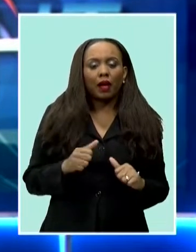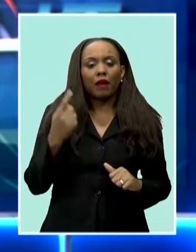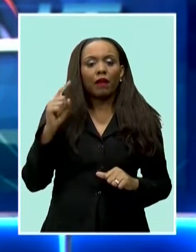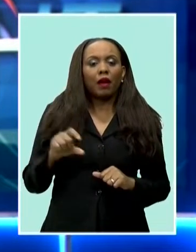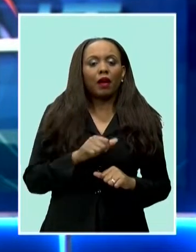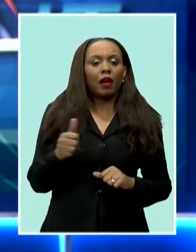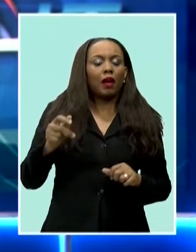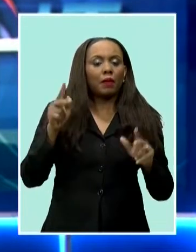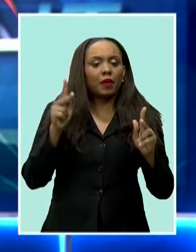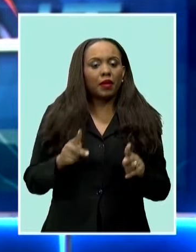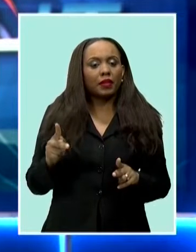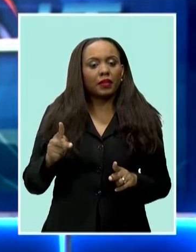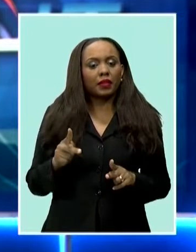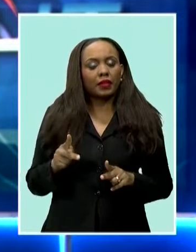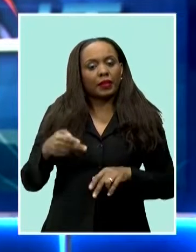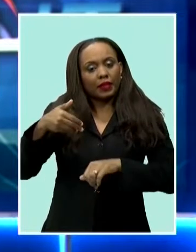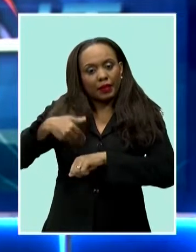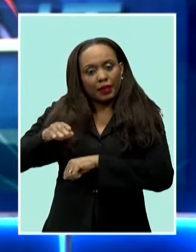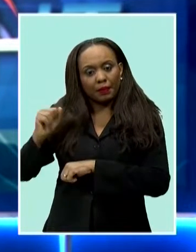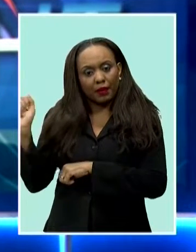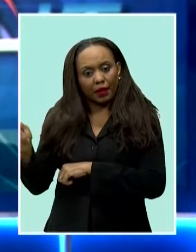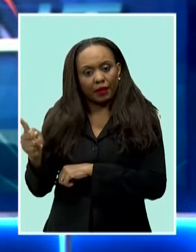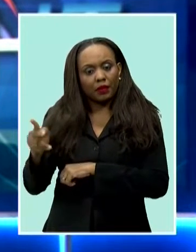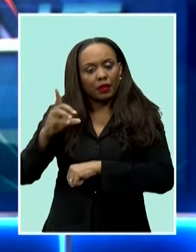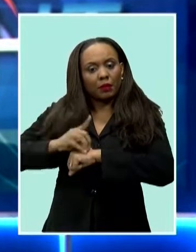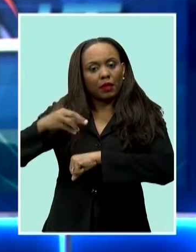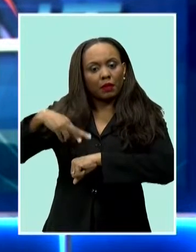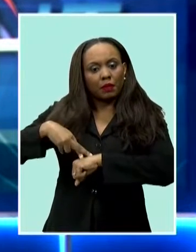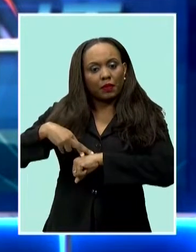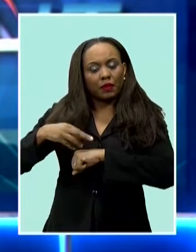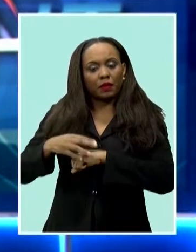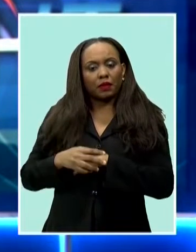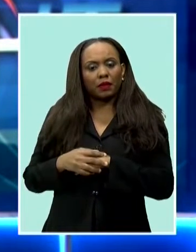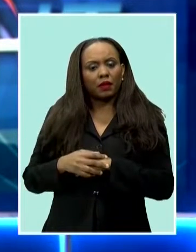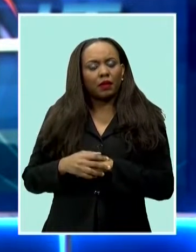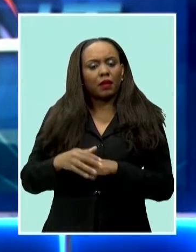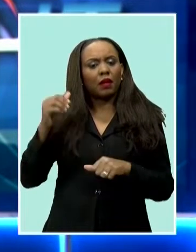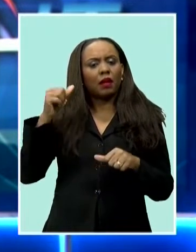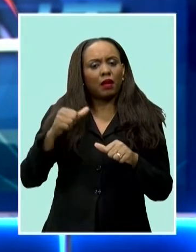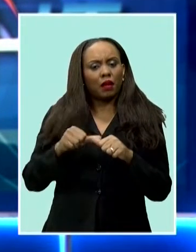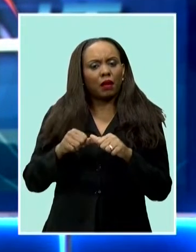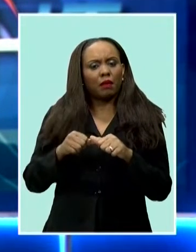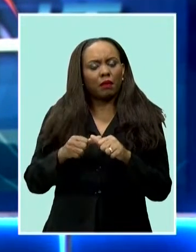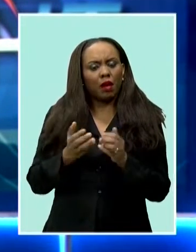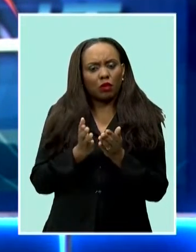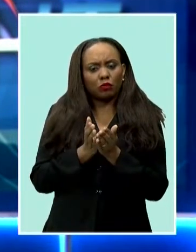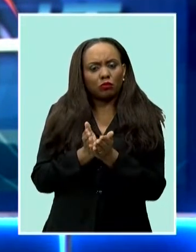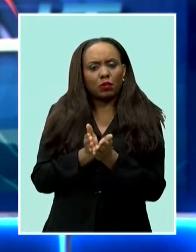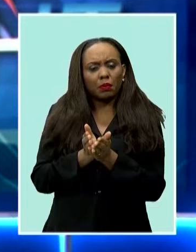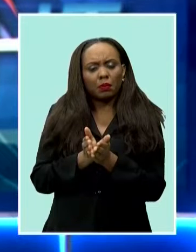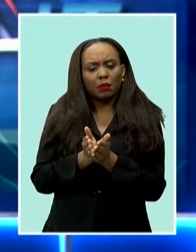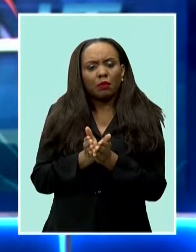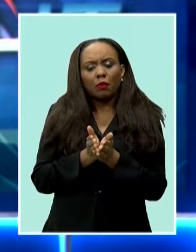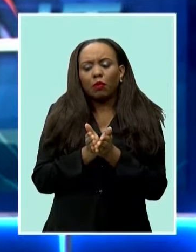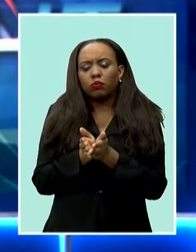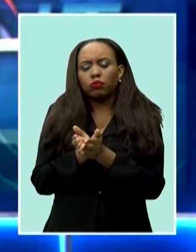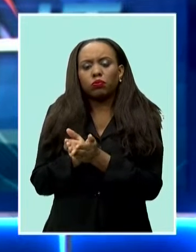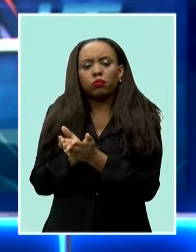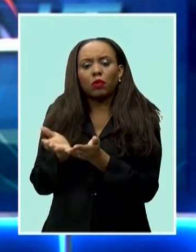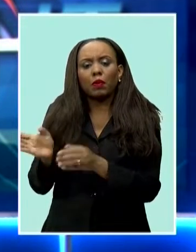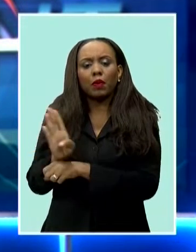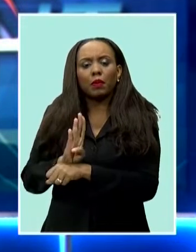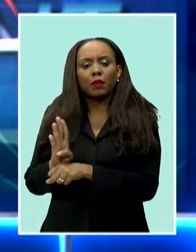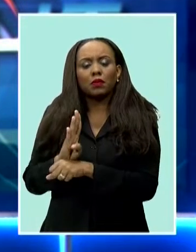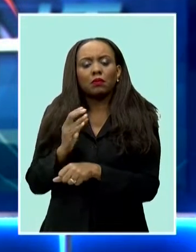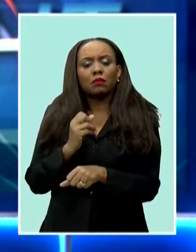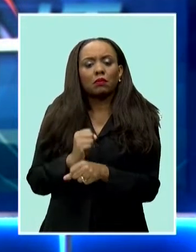to his homeland, the Dominican Republic. He was one of 13 people rescued by the crew of a cruise ship en route to Barbados on December